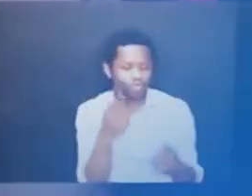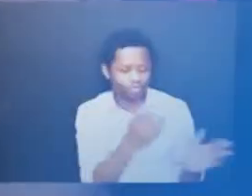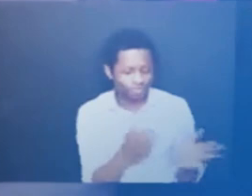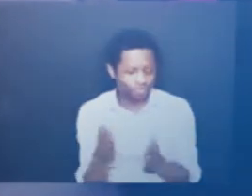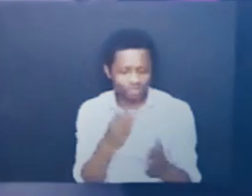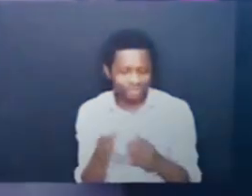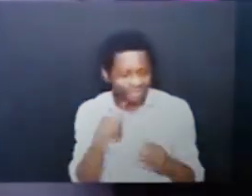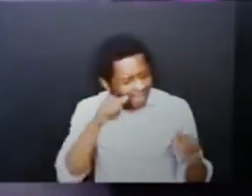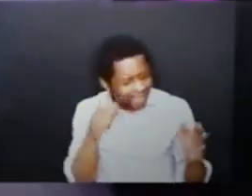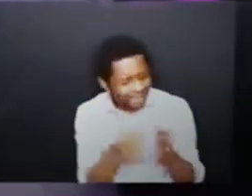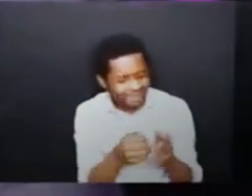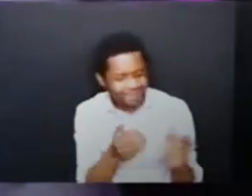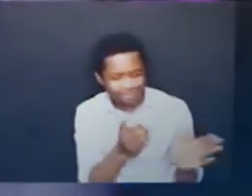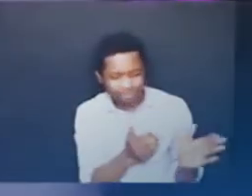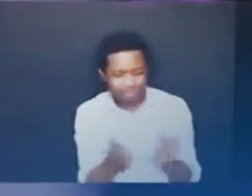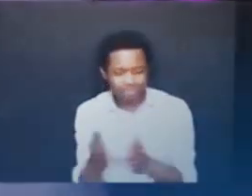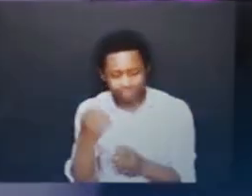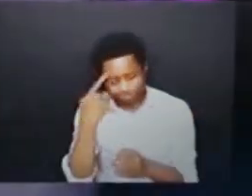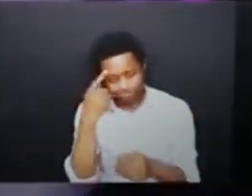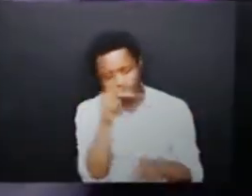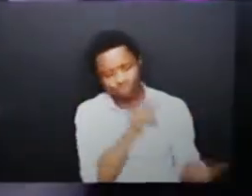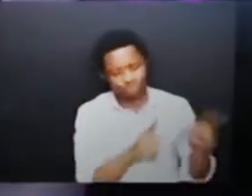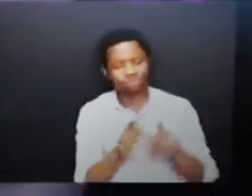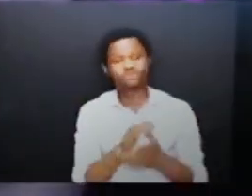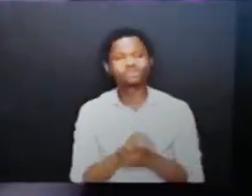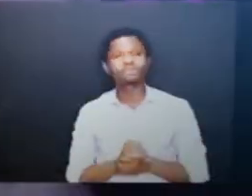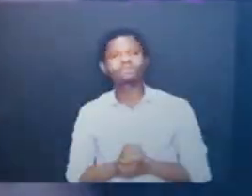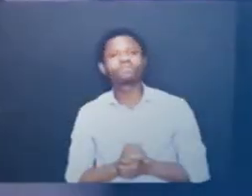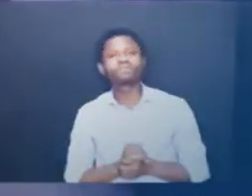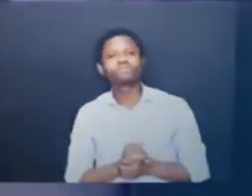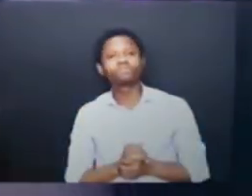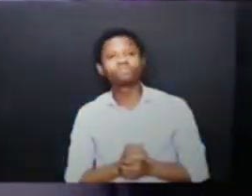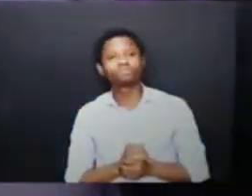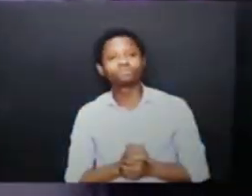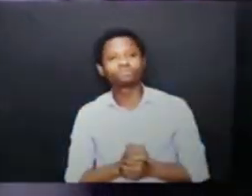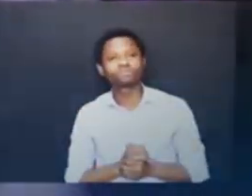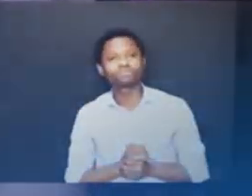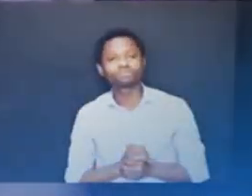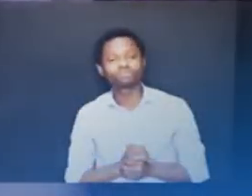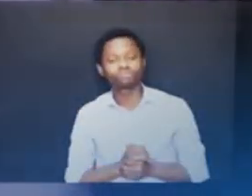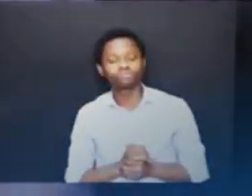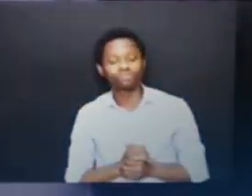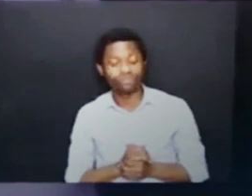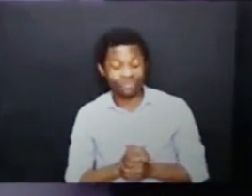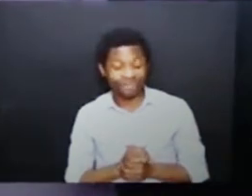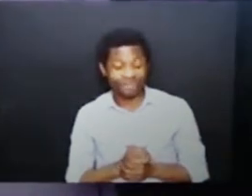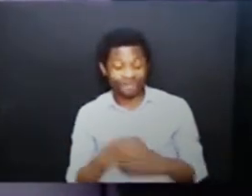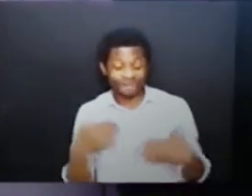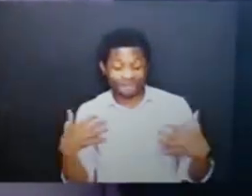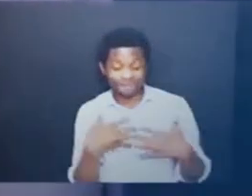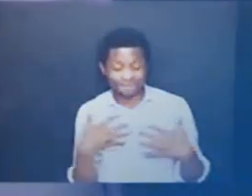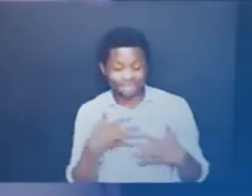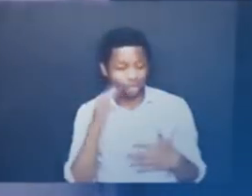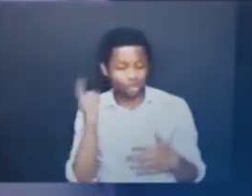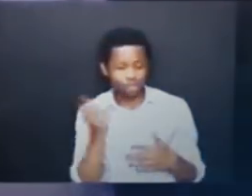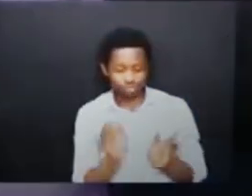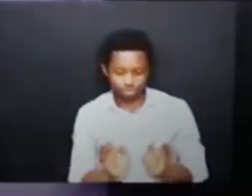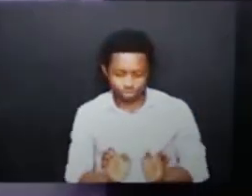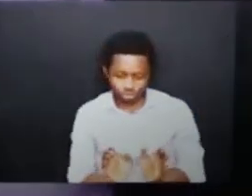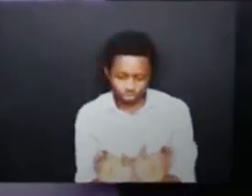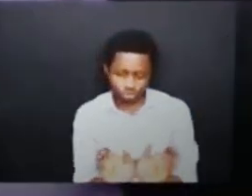Enhu bribiye muno obe pe hintabia ediamane nkwa. Fear will always push you into a